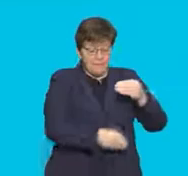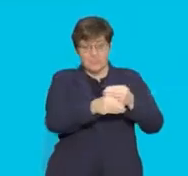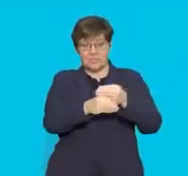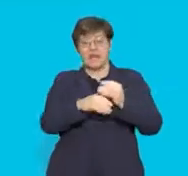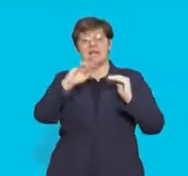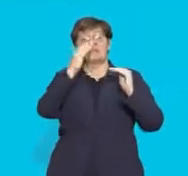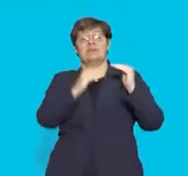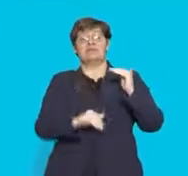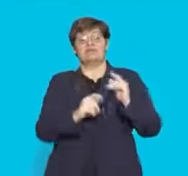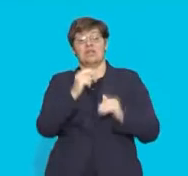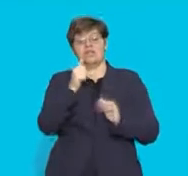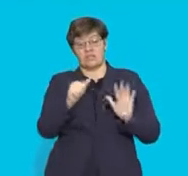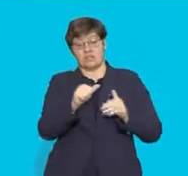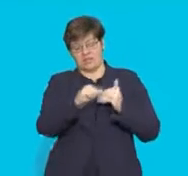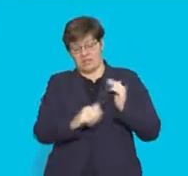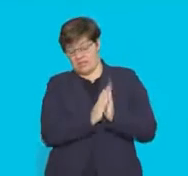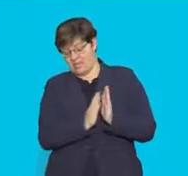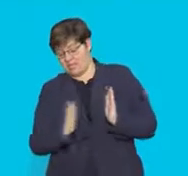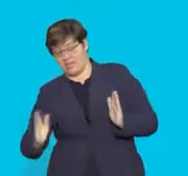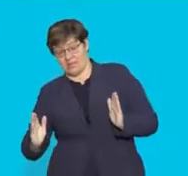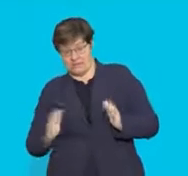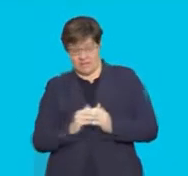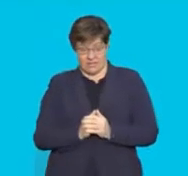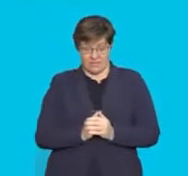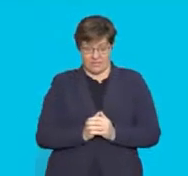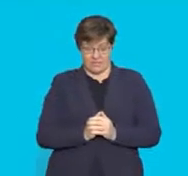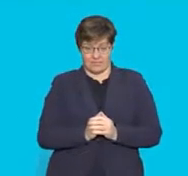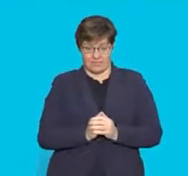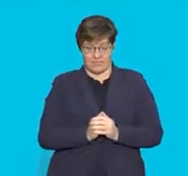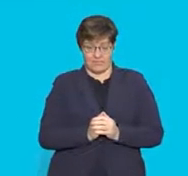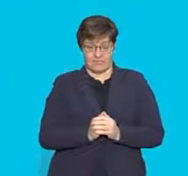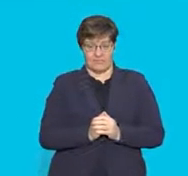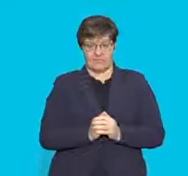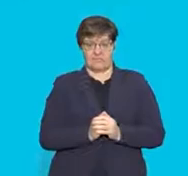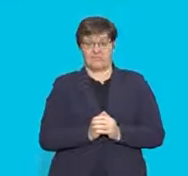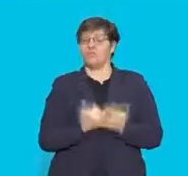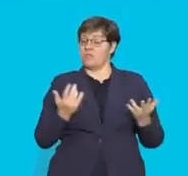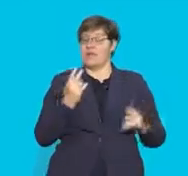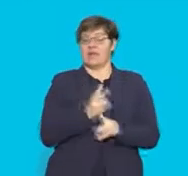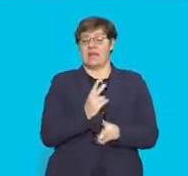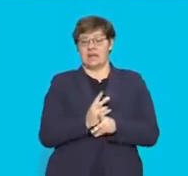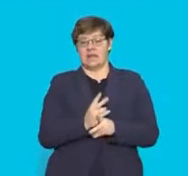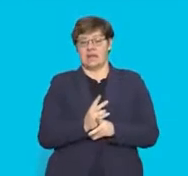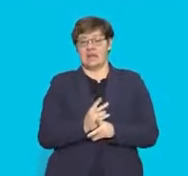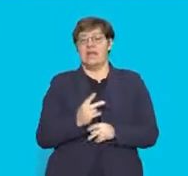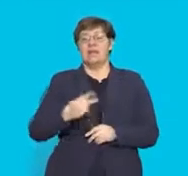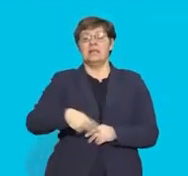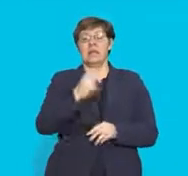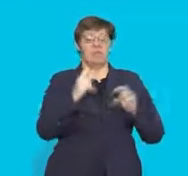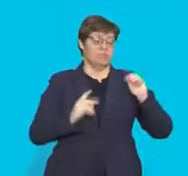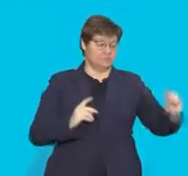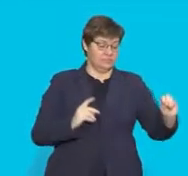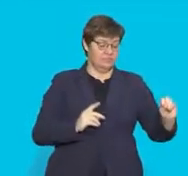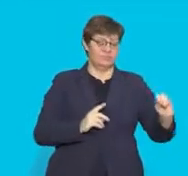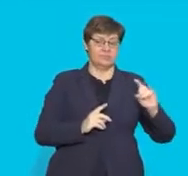the depreciation for the current, the pro rata depreciation for the financial year. So once again, what's your double entry?